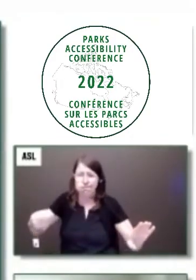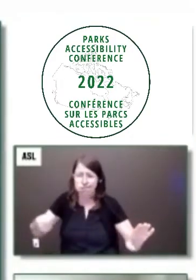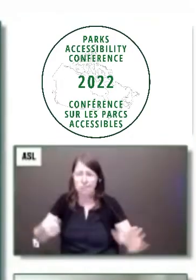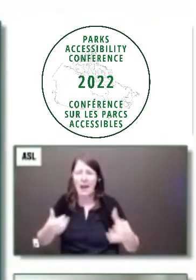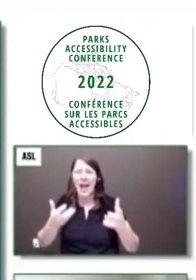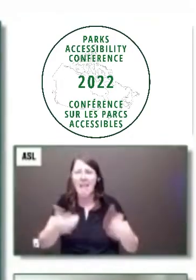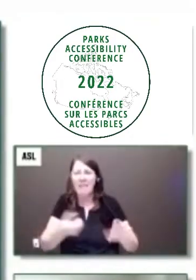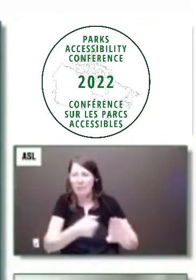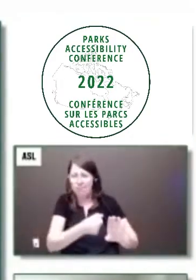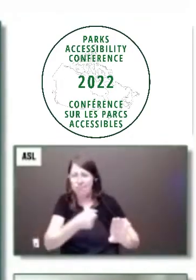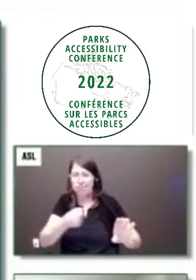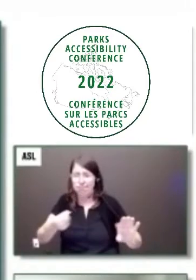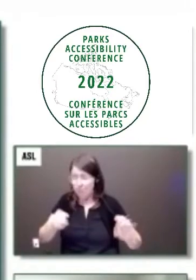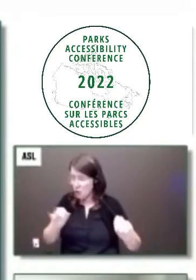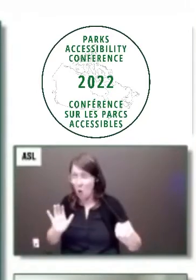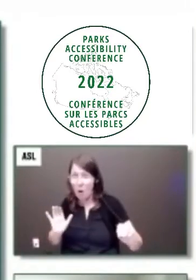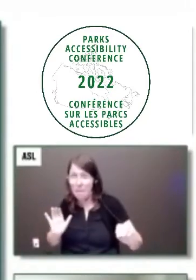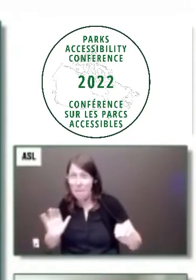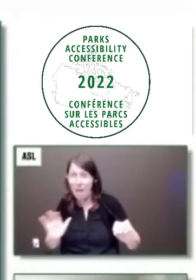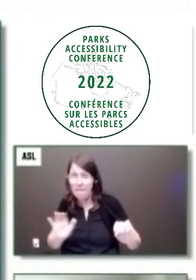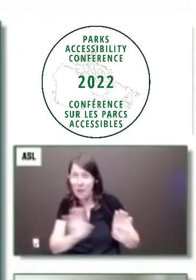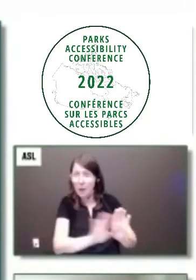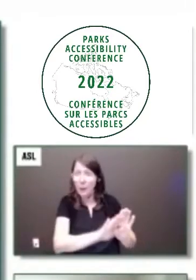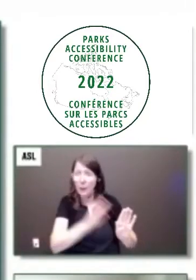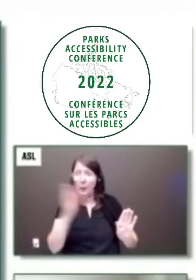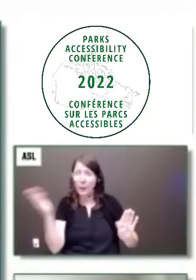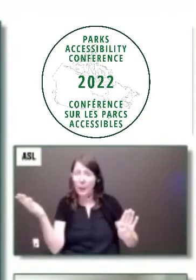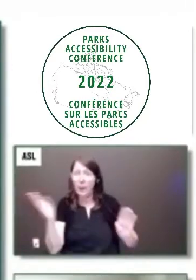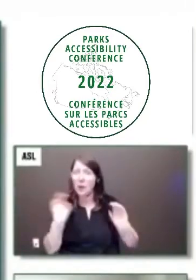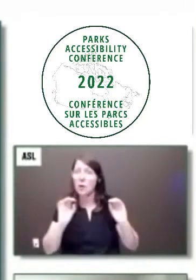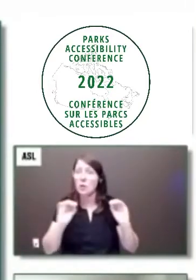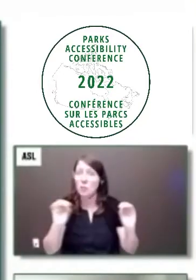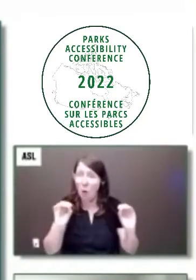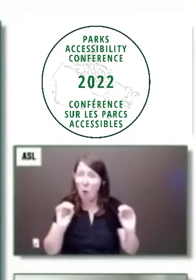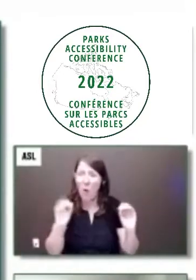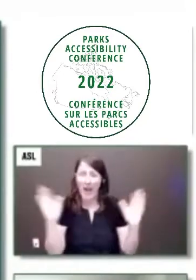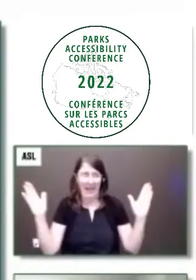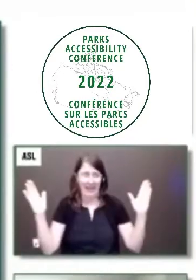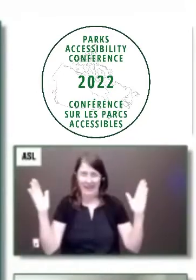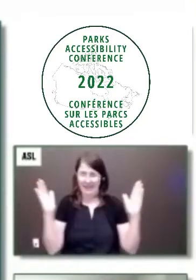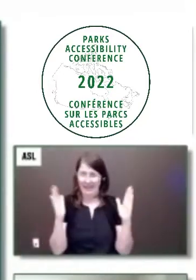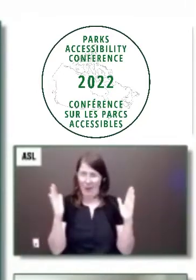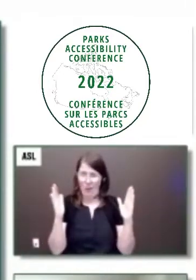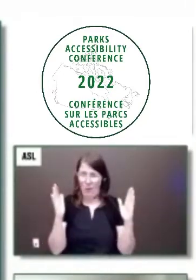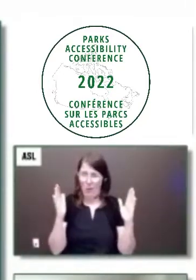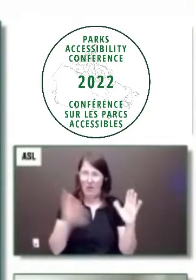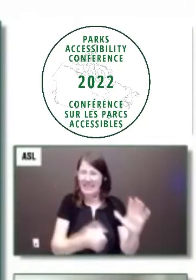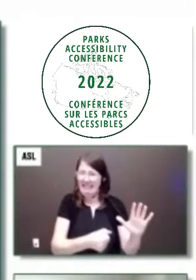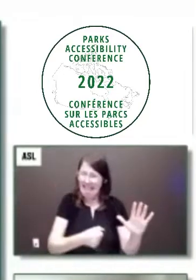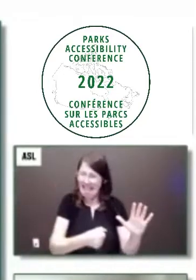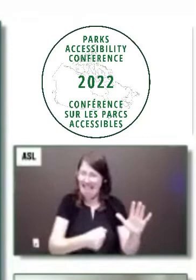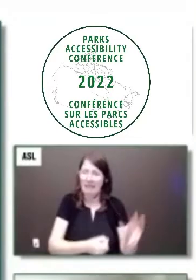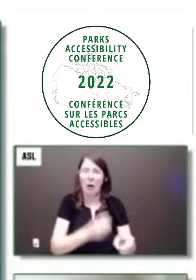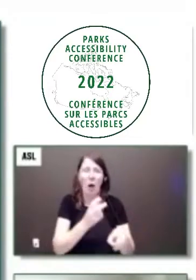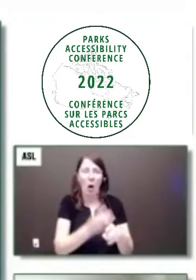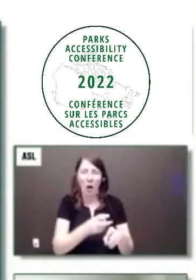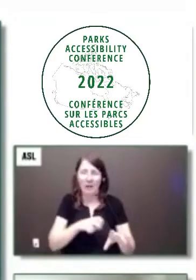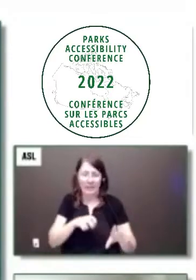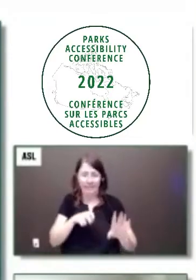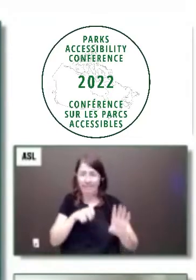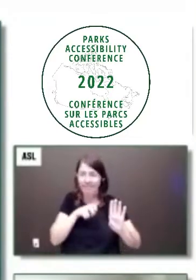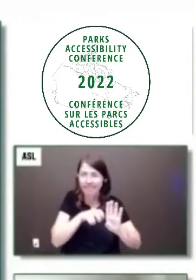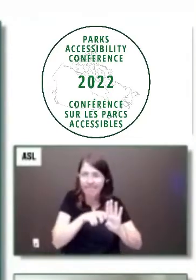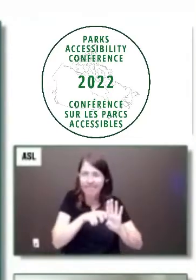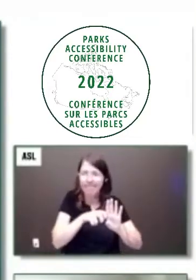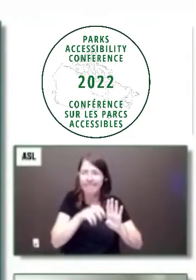also very narrow, which would prevent many people from not only opening, but fitting wheelchairs through. There are also instances where paths to washroom